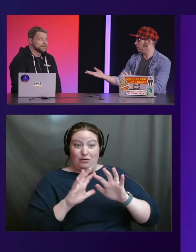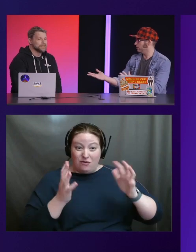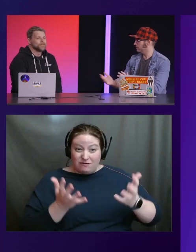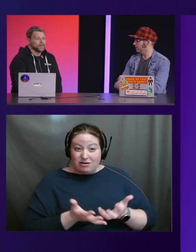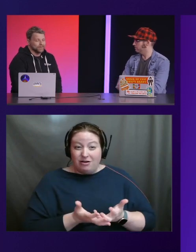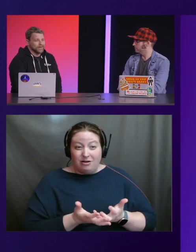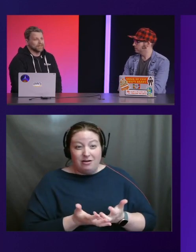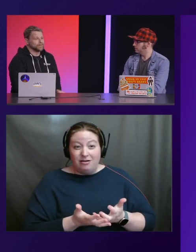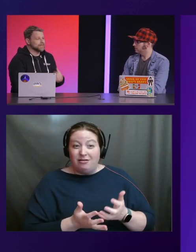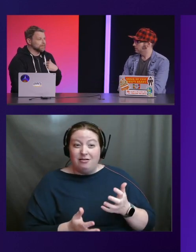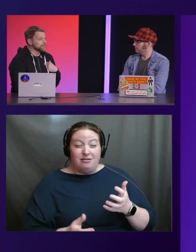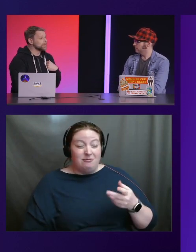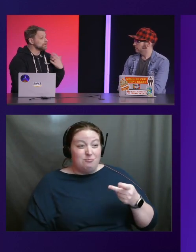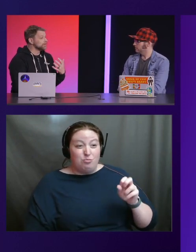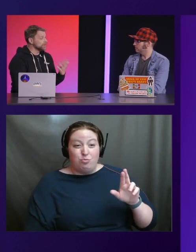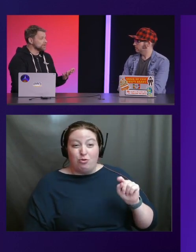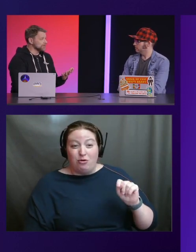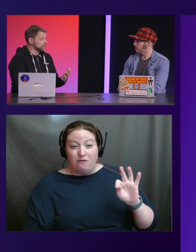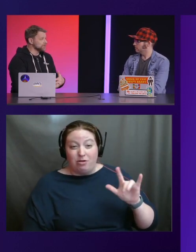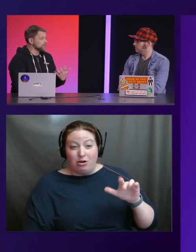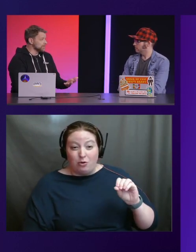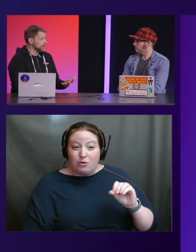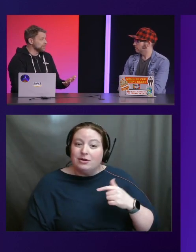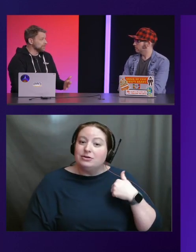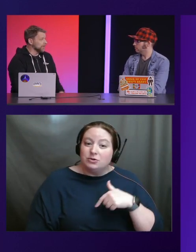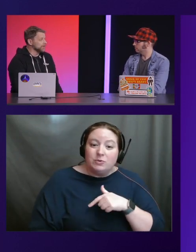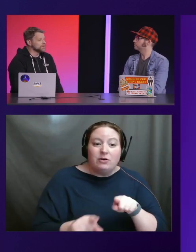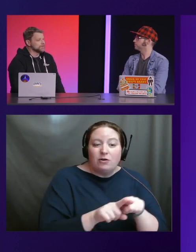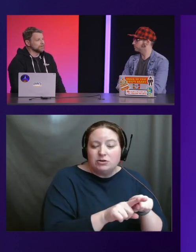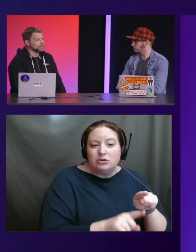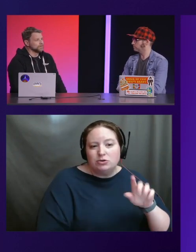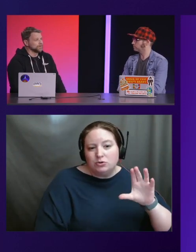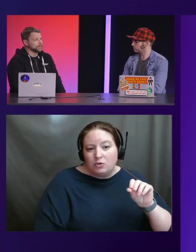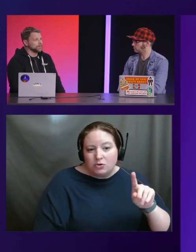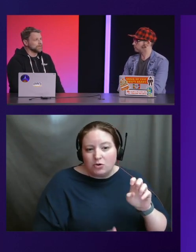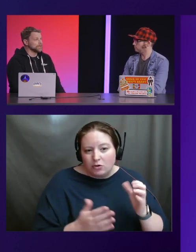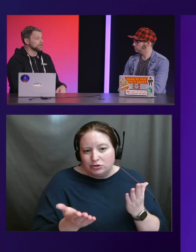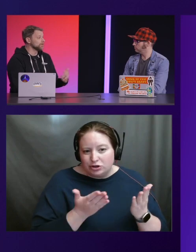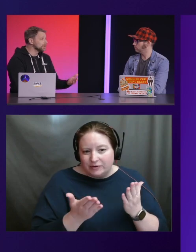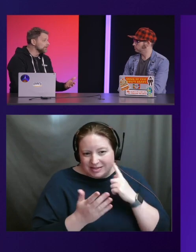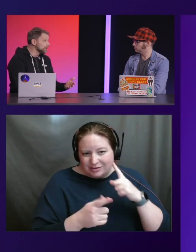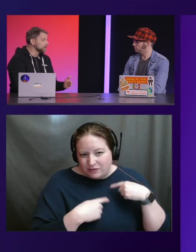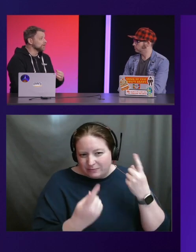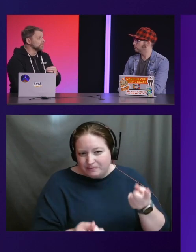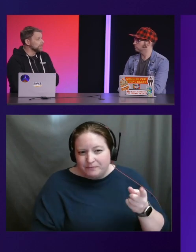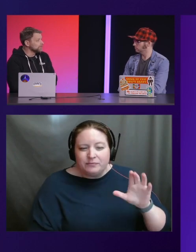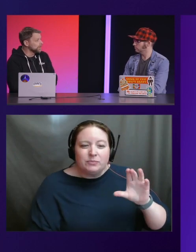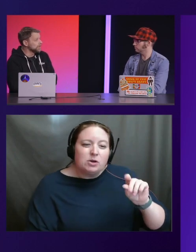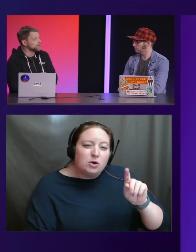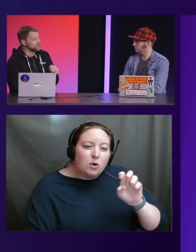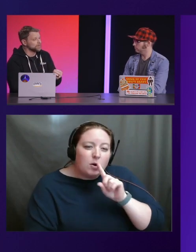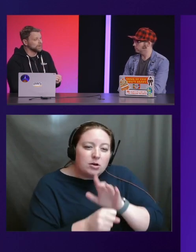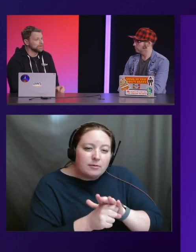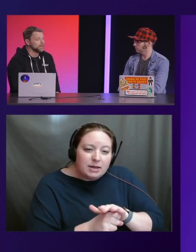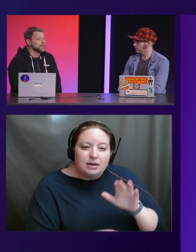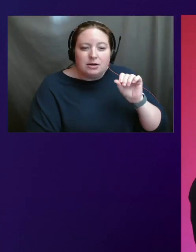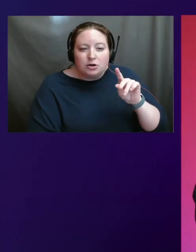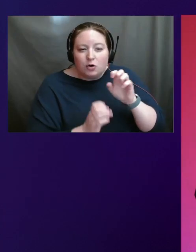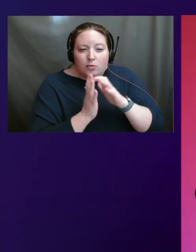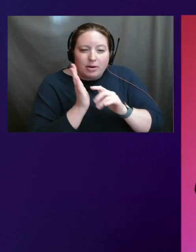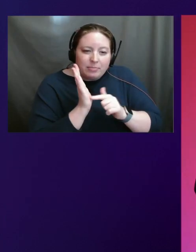We've got a bunch of stuff. Right. So my team also, we do the code services, which we've had for a while. So if you're familiar with things like code commit or code pipeline, code